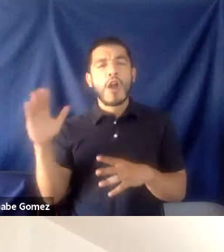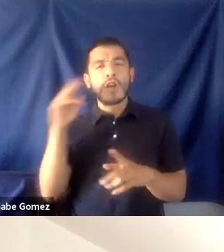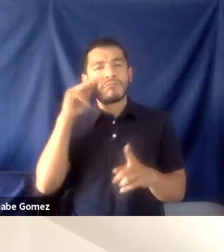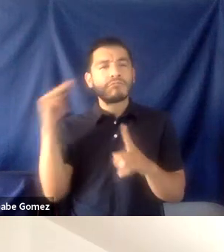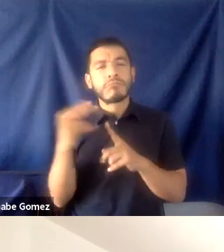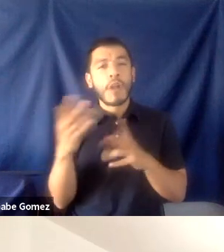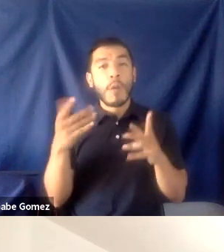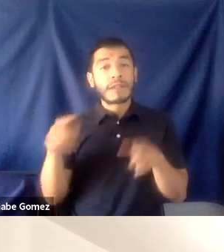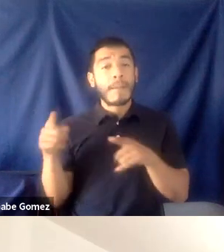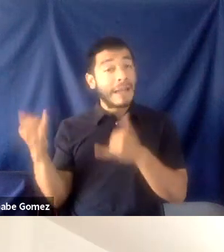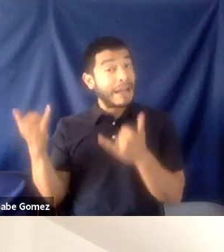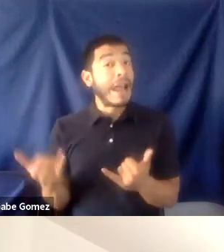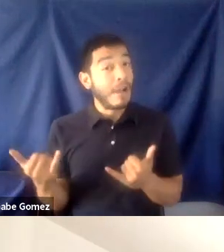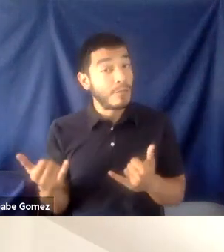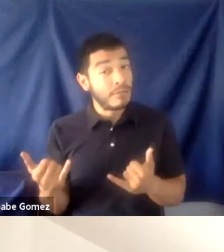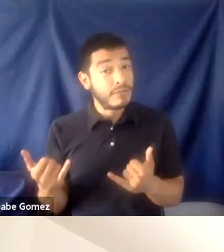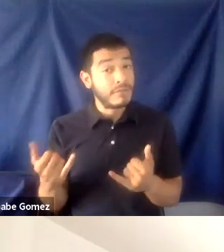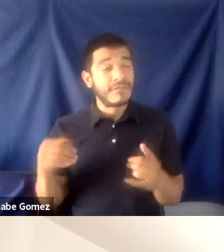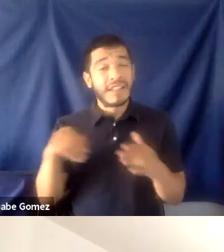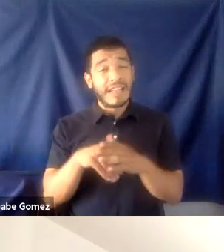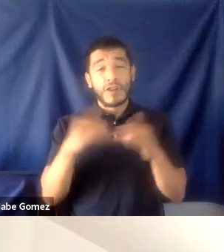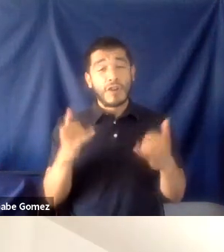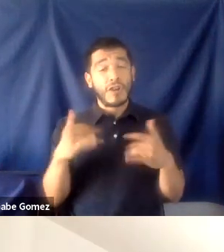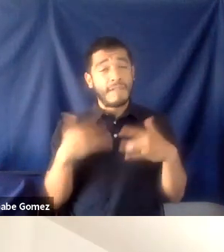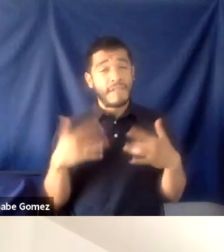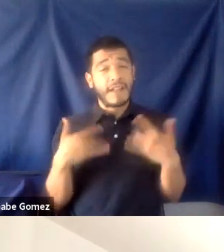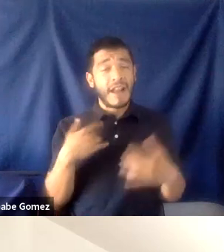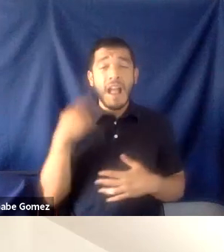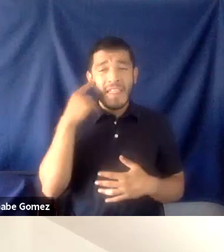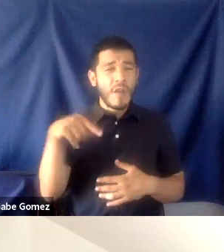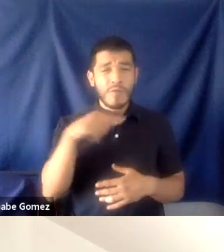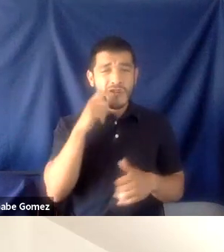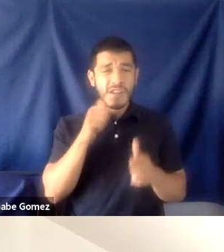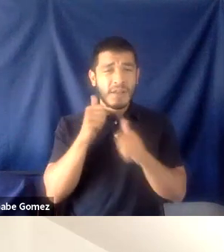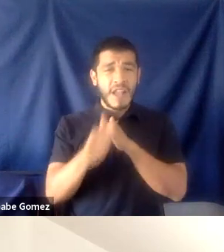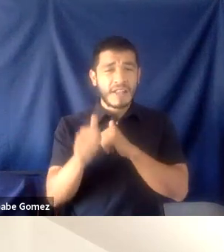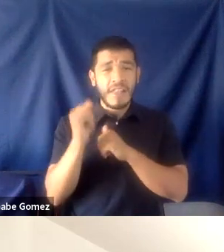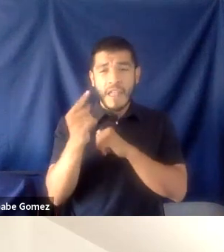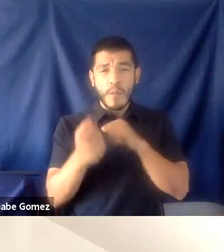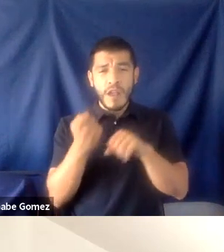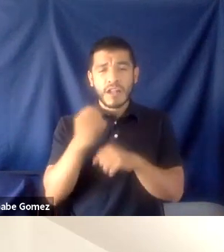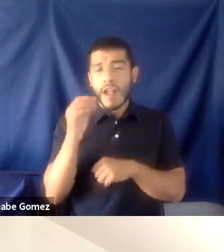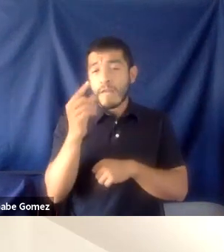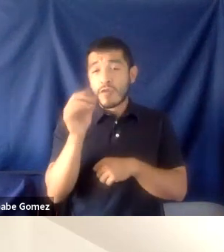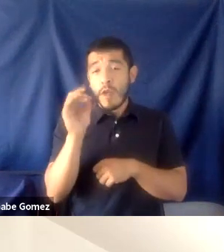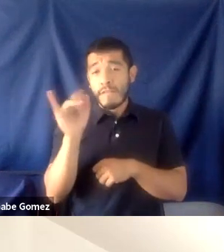what's happening now in current events. I think we just passed the anniversary of George Floyd's